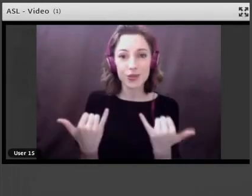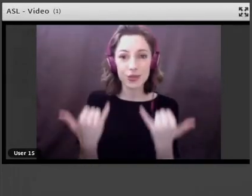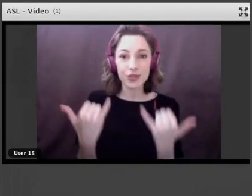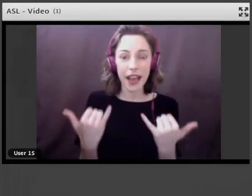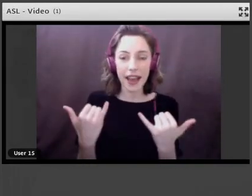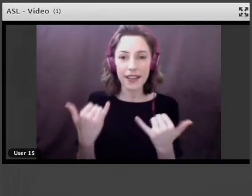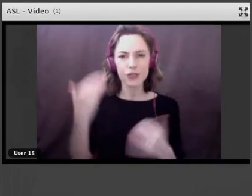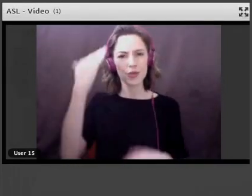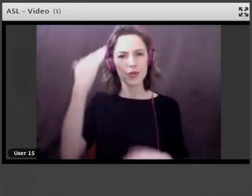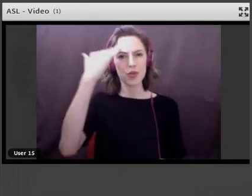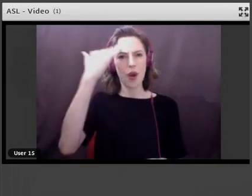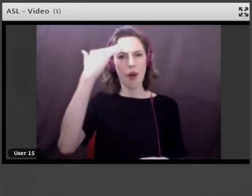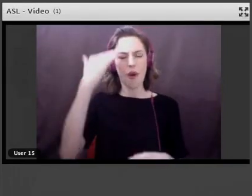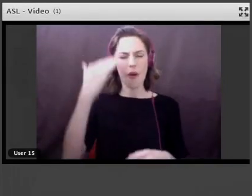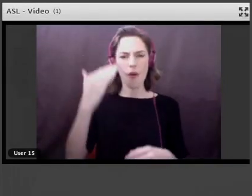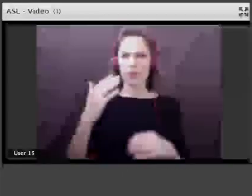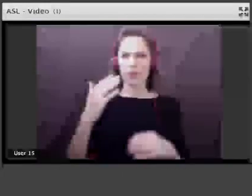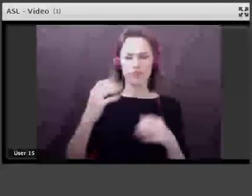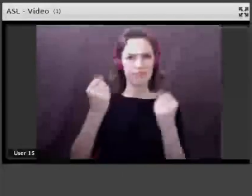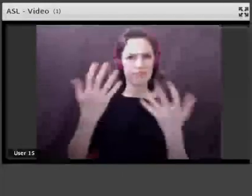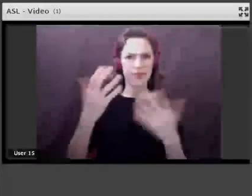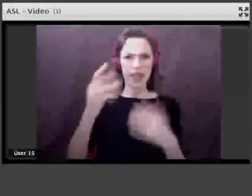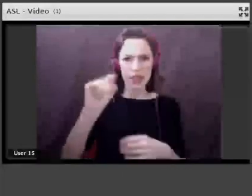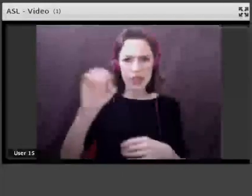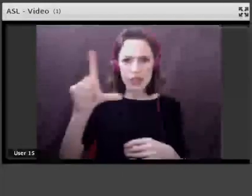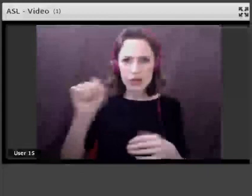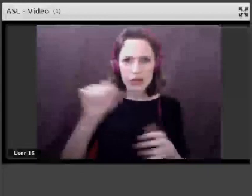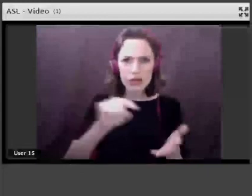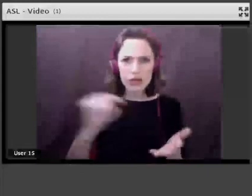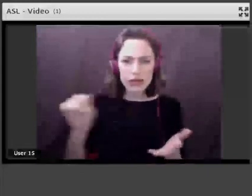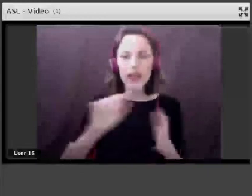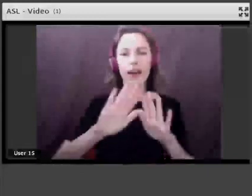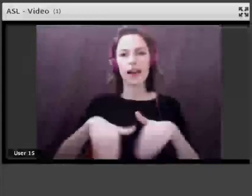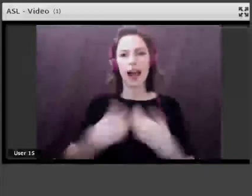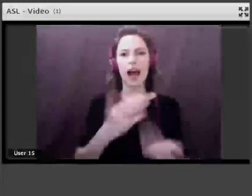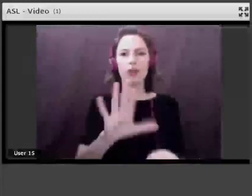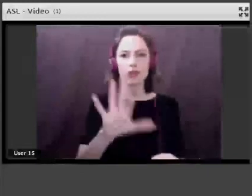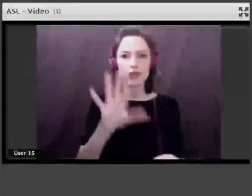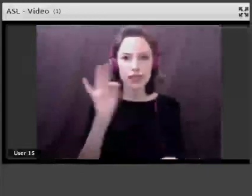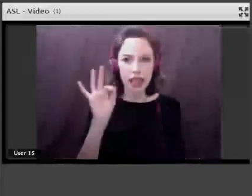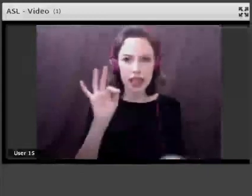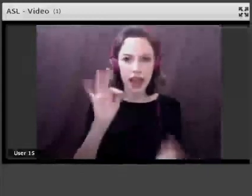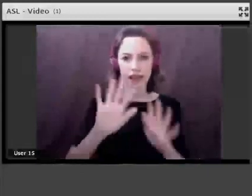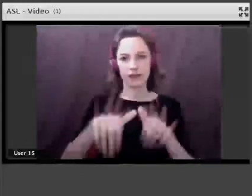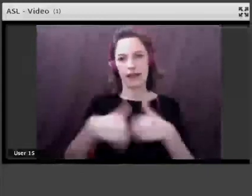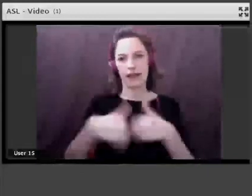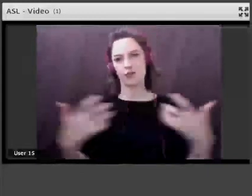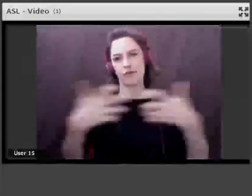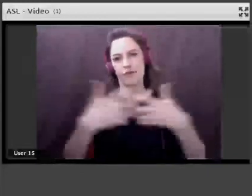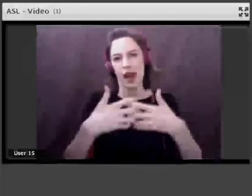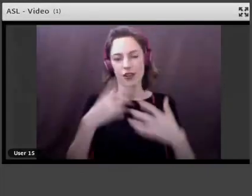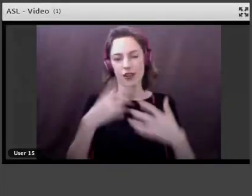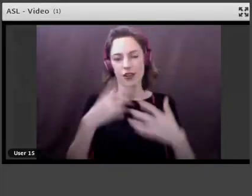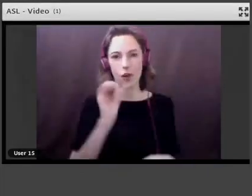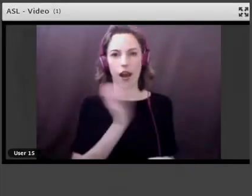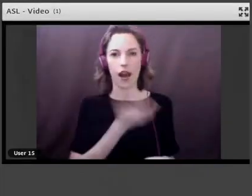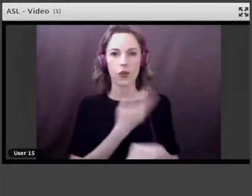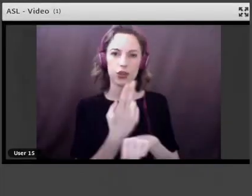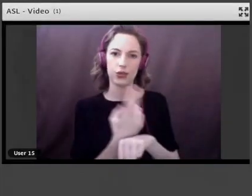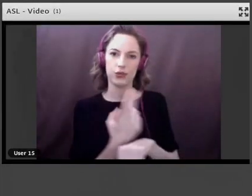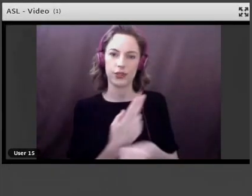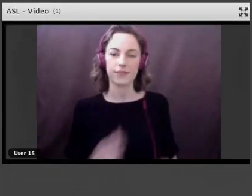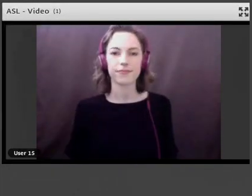the purposes for which we utilize data. It's really unlikely that a single tool will fit